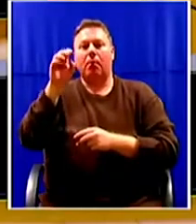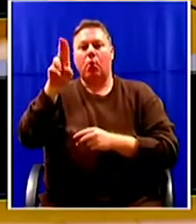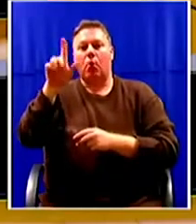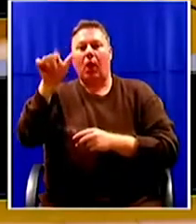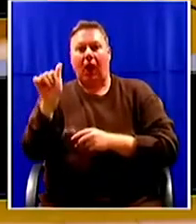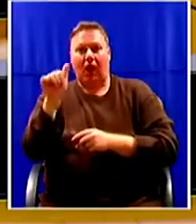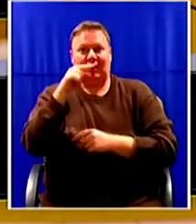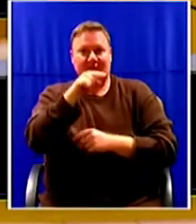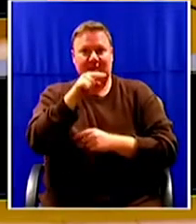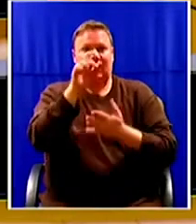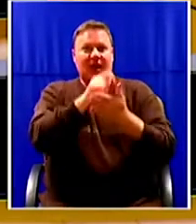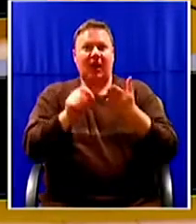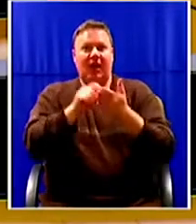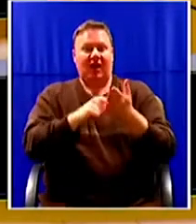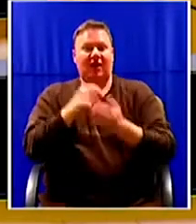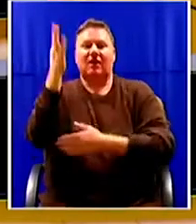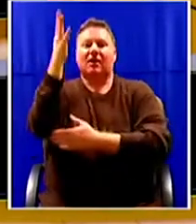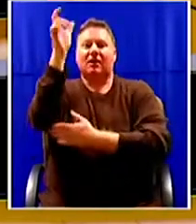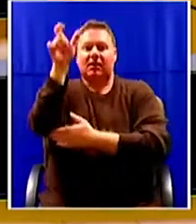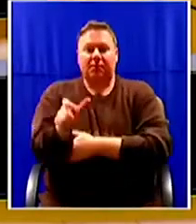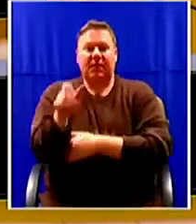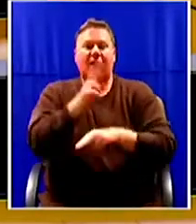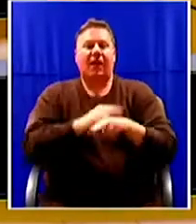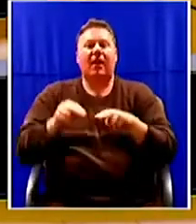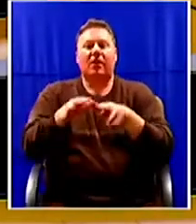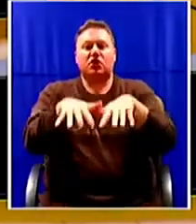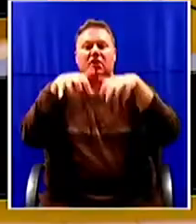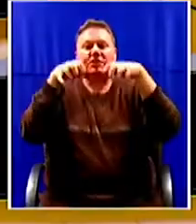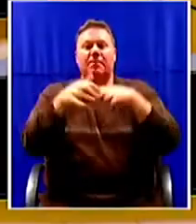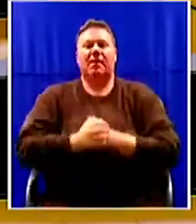elected as the Speaker of the National Assembly.